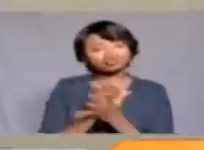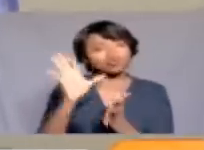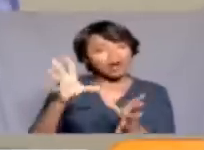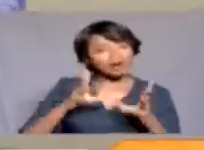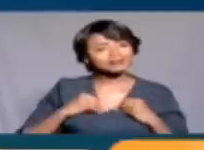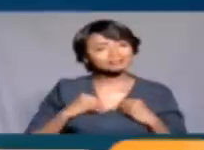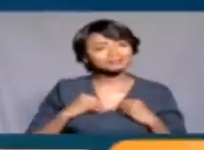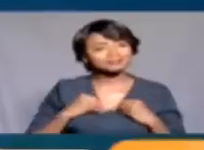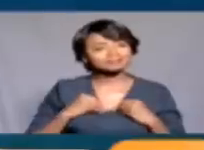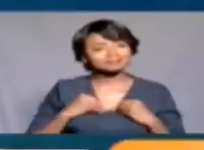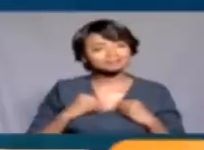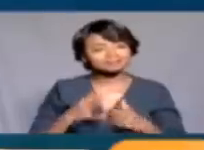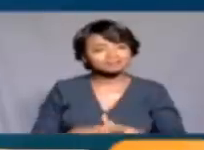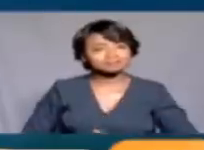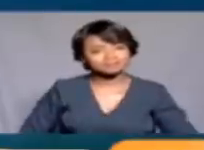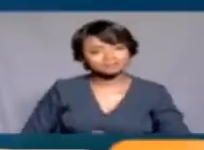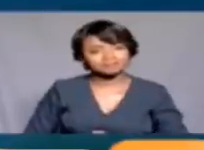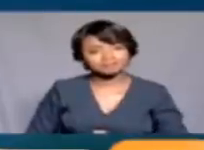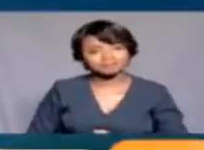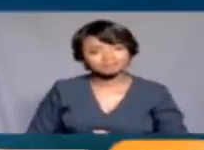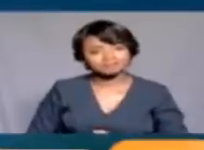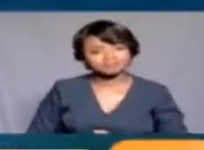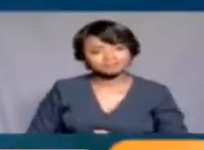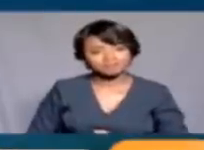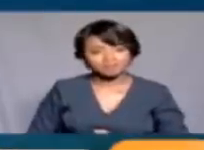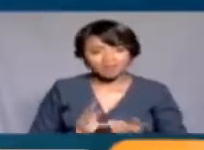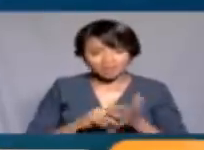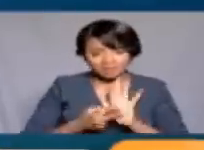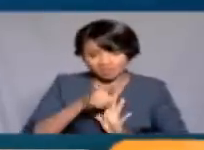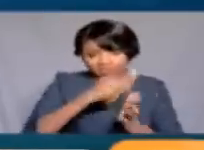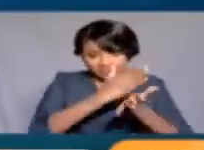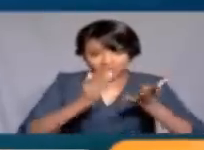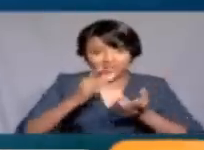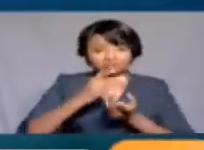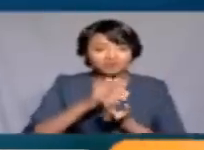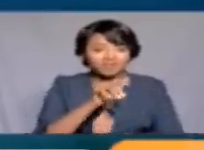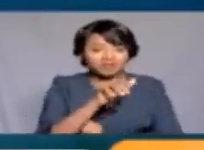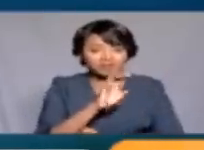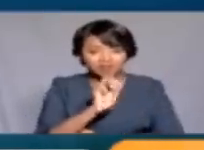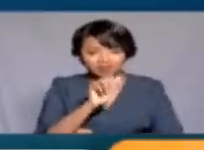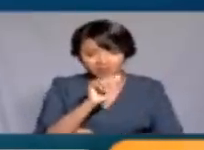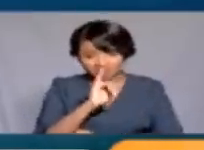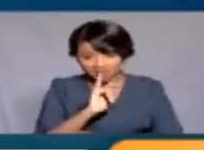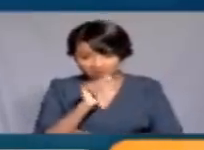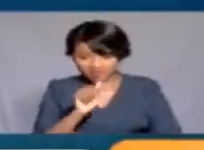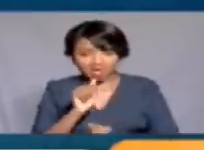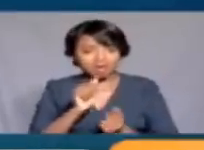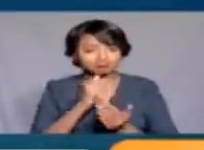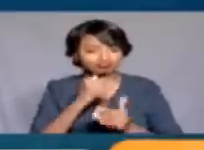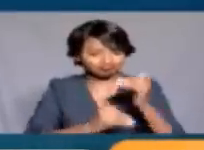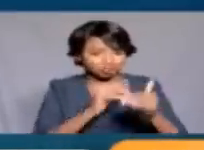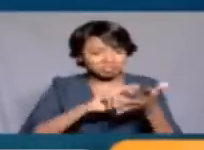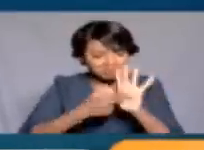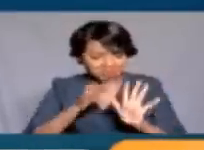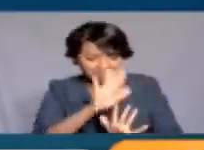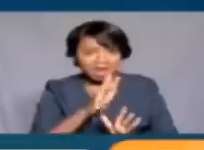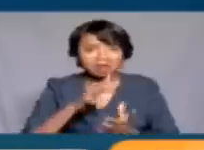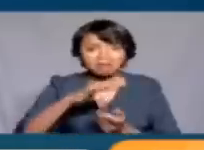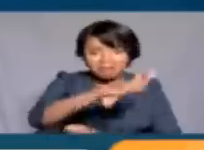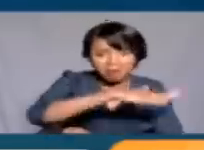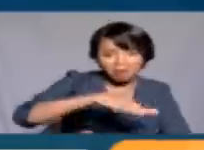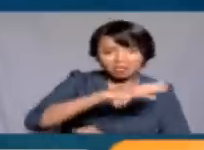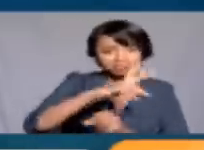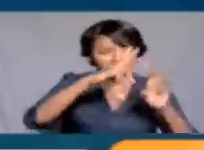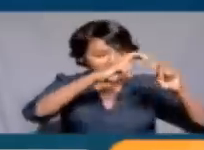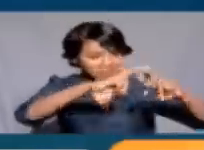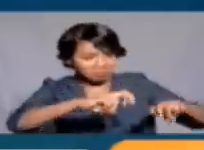ball. As part of the EIA process, they did identify two monitoring locations. But when I